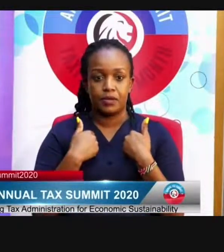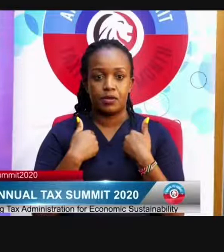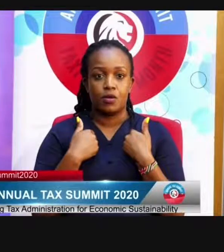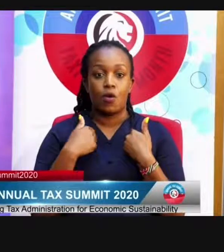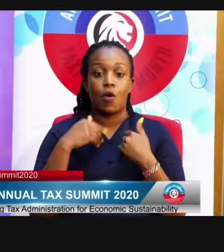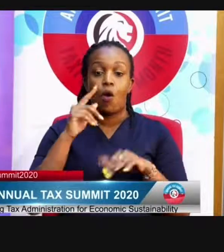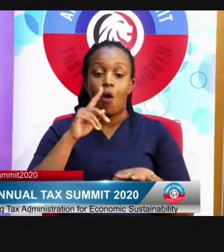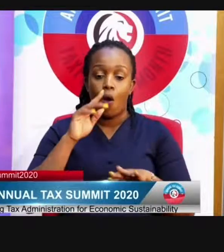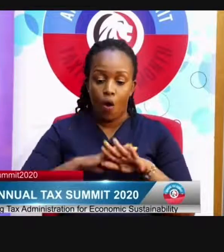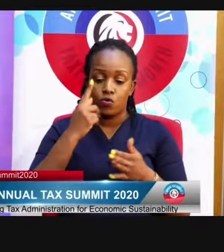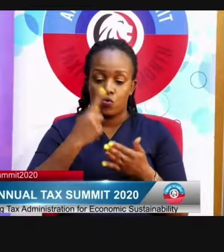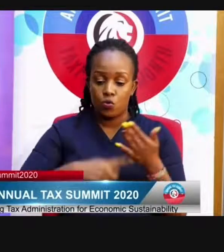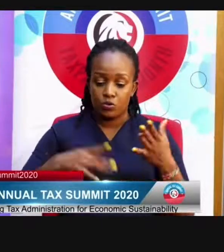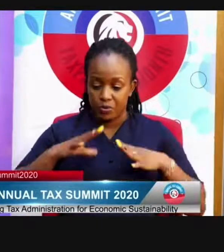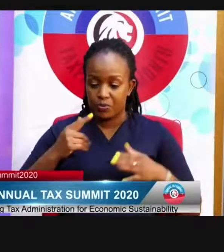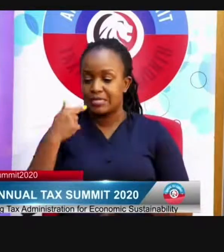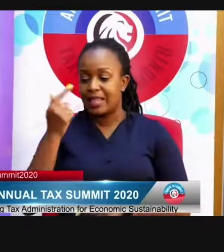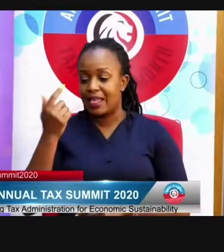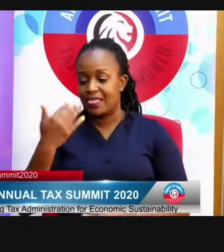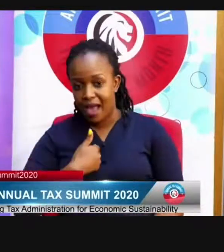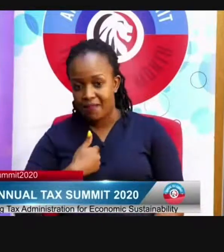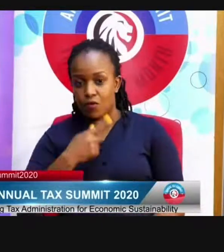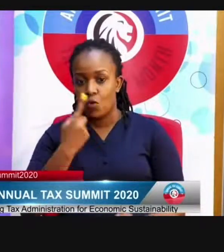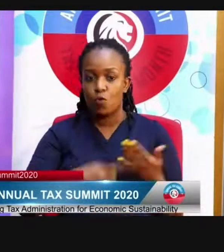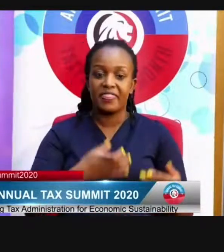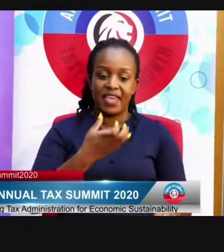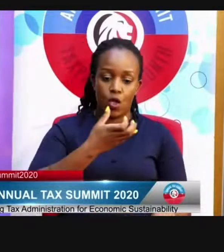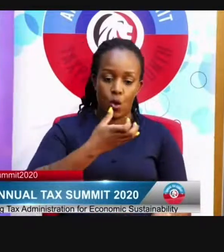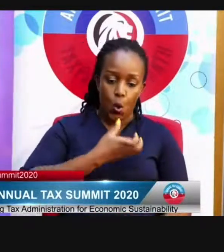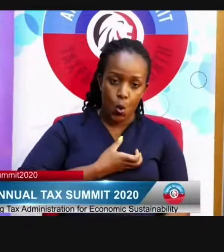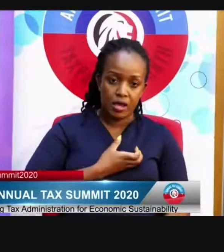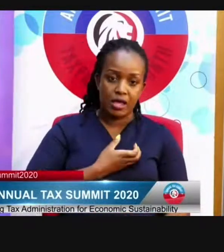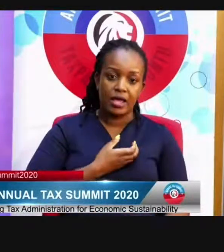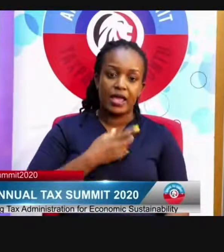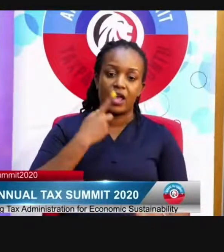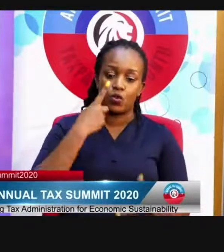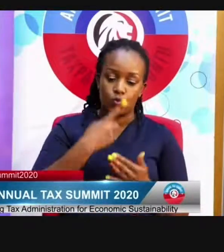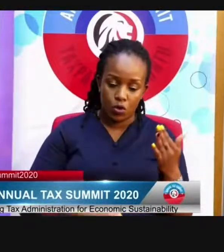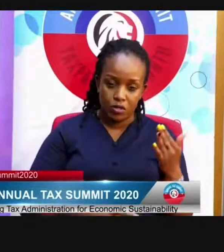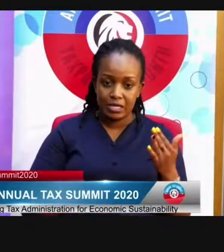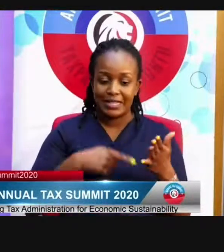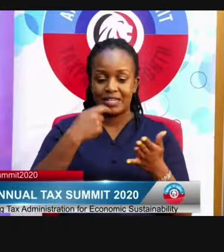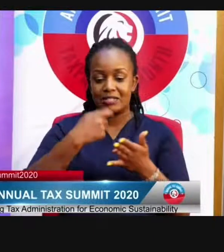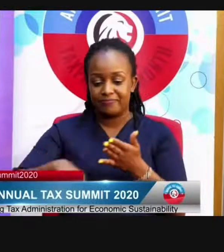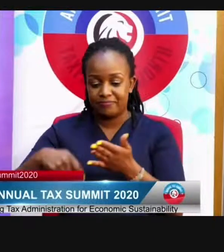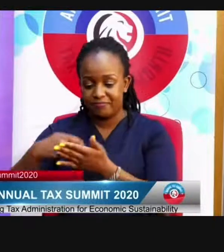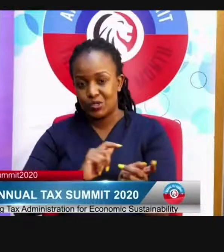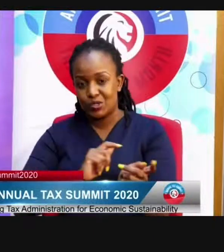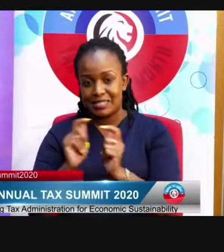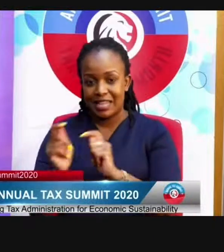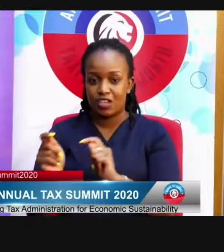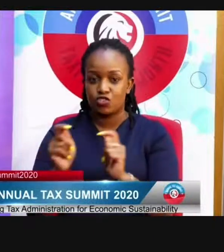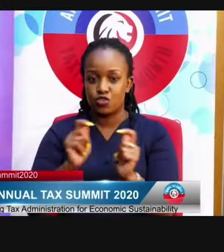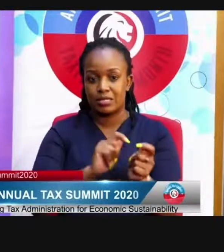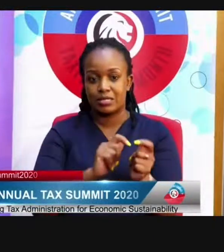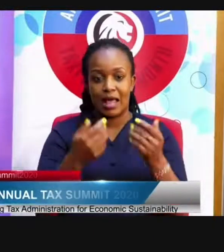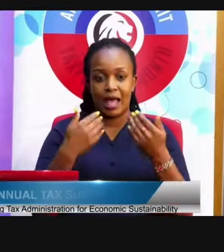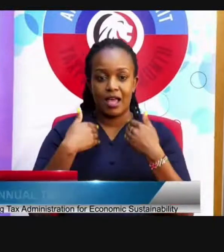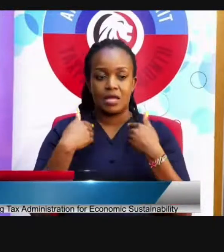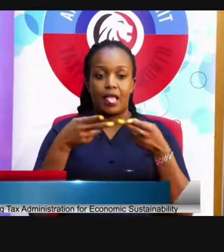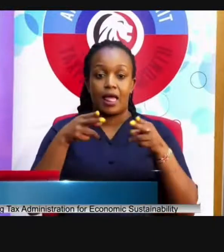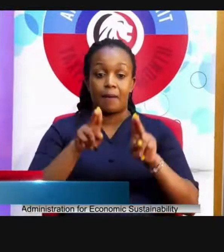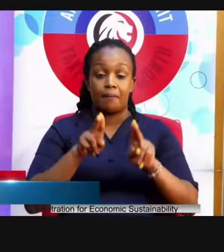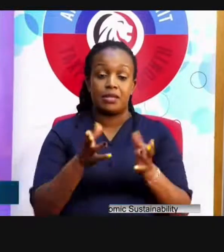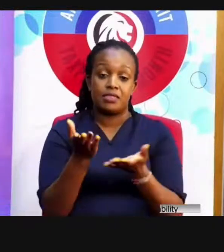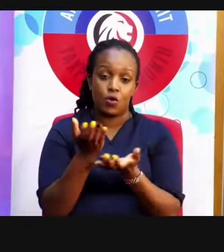and what they are, their transactions are elsewhere in the economy. So there's a big piece of work that we are